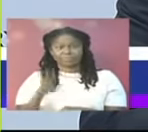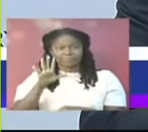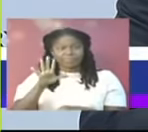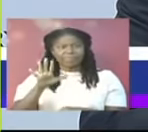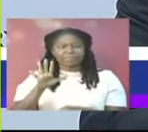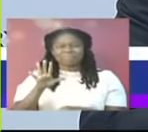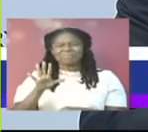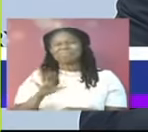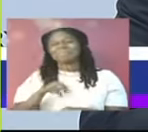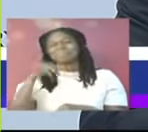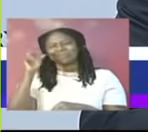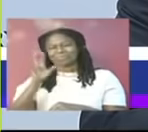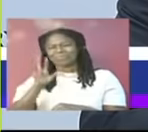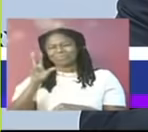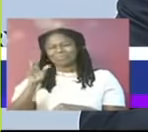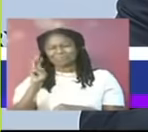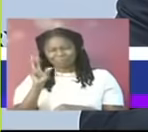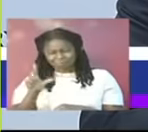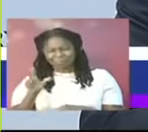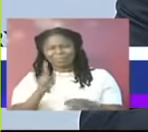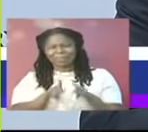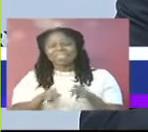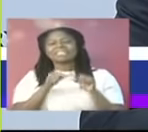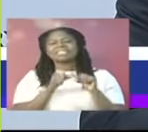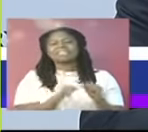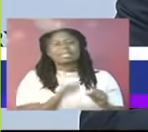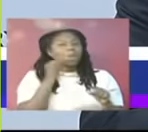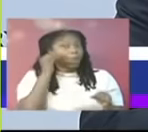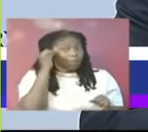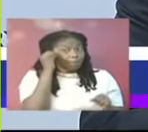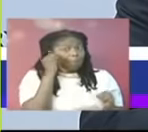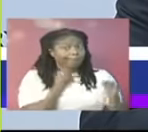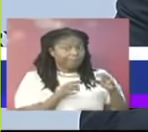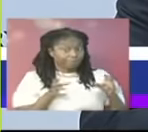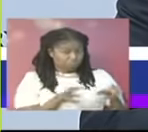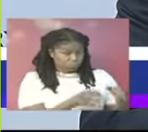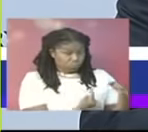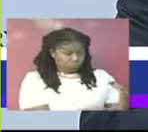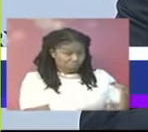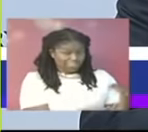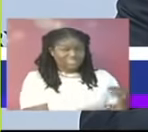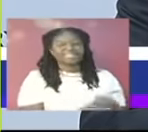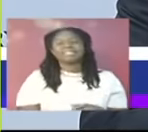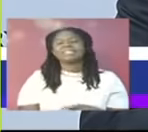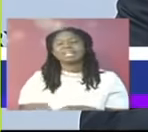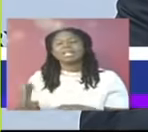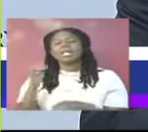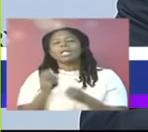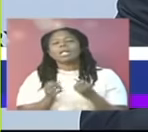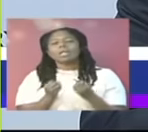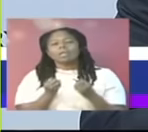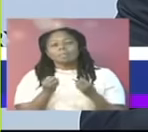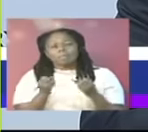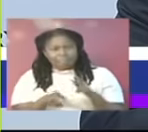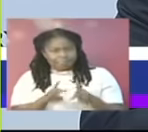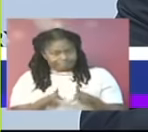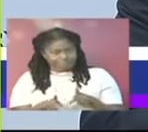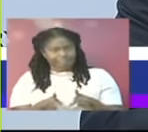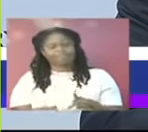5,332 persons in home self-isolation, 78 individuals in step-down facilities, and we would